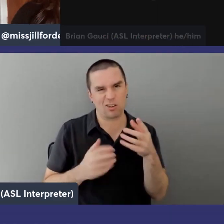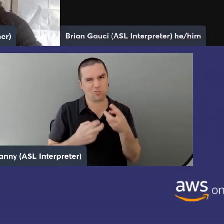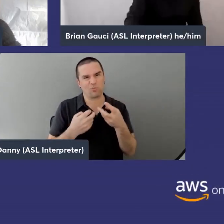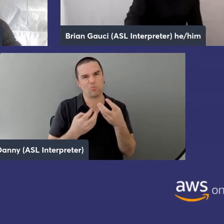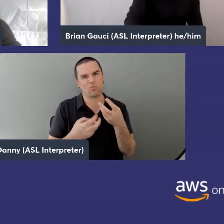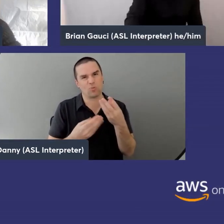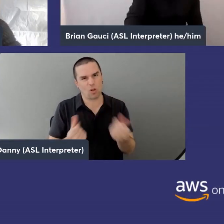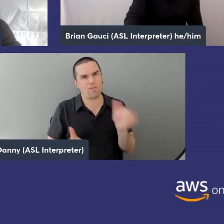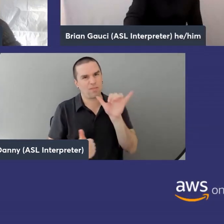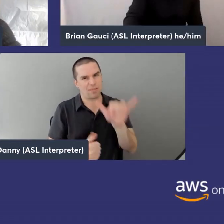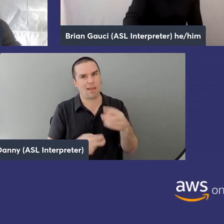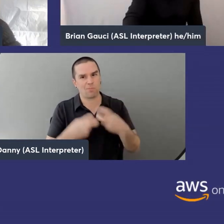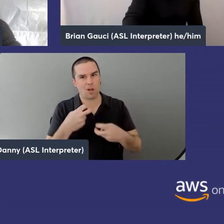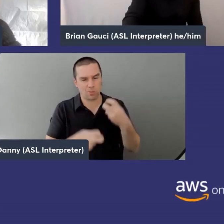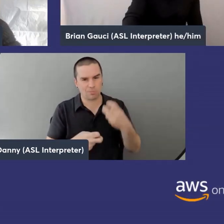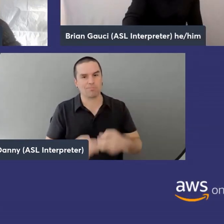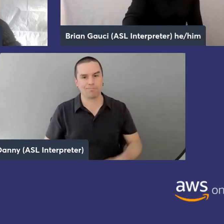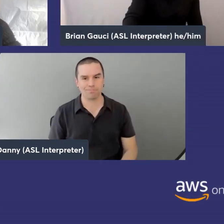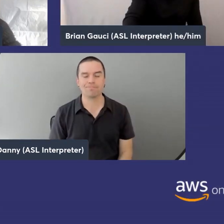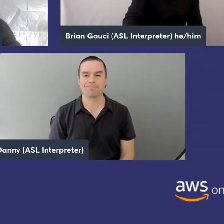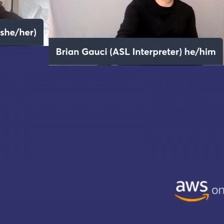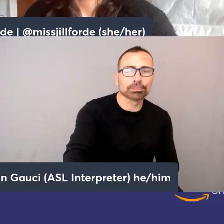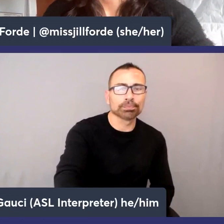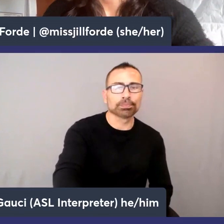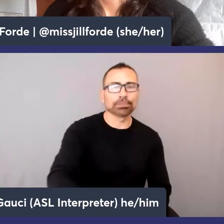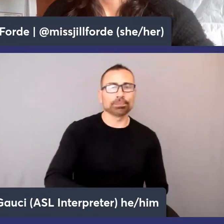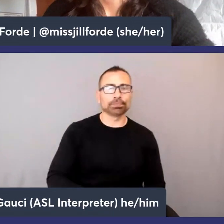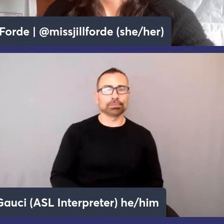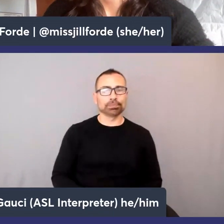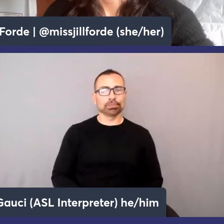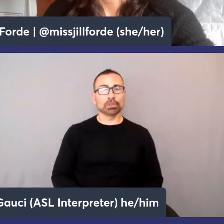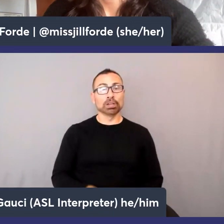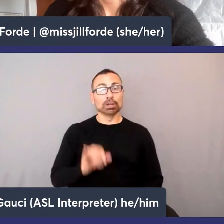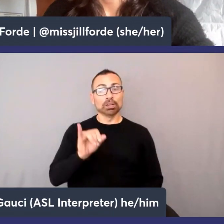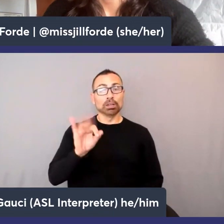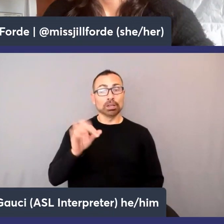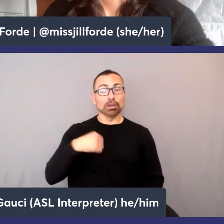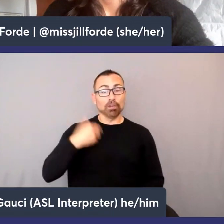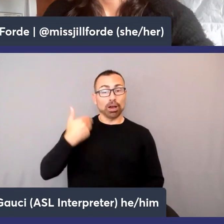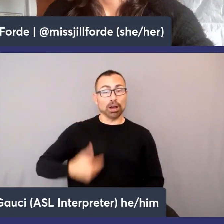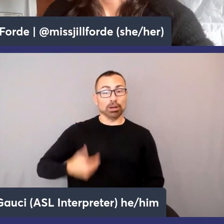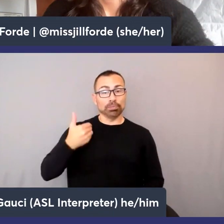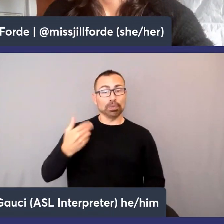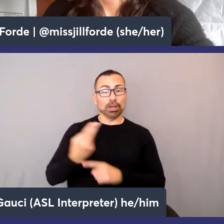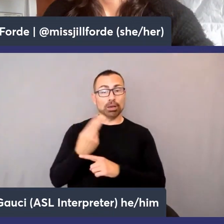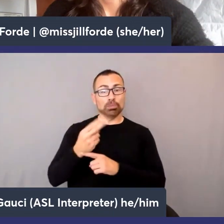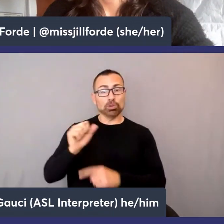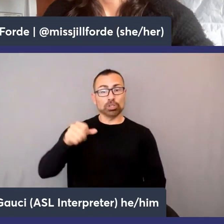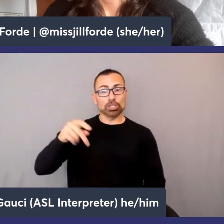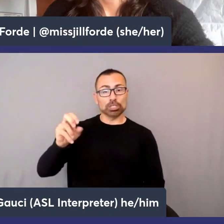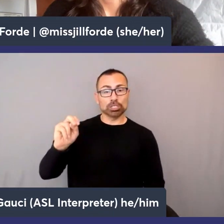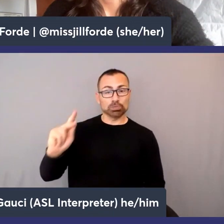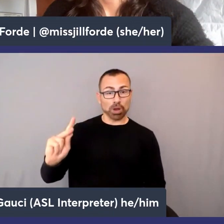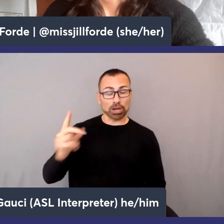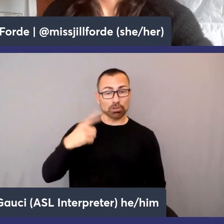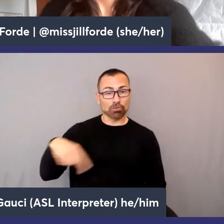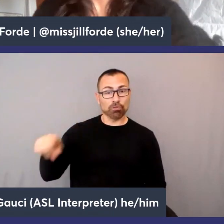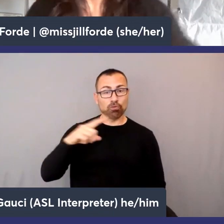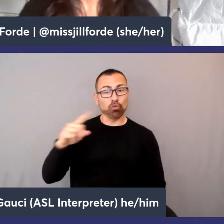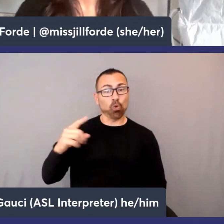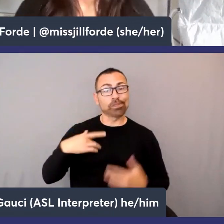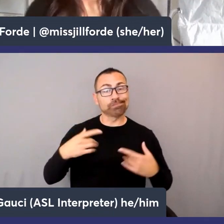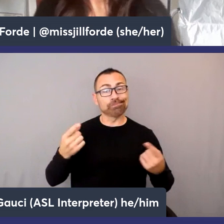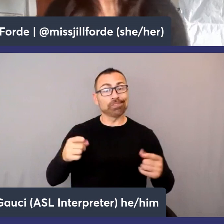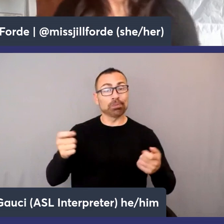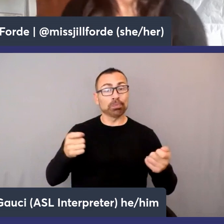customers. Like you mentioned, like if I'm using, Splunk as my security incident event management tool,